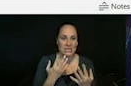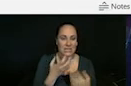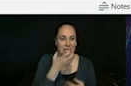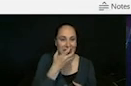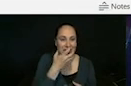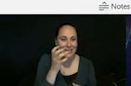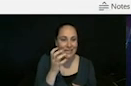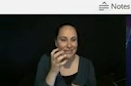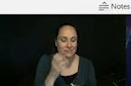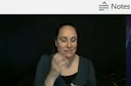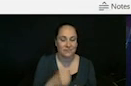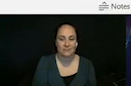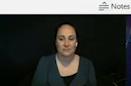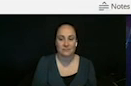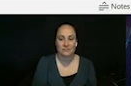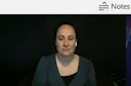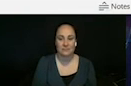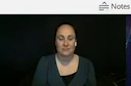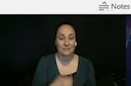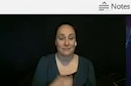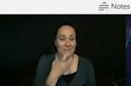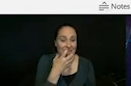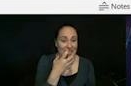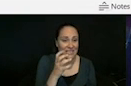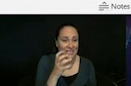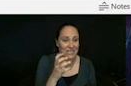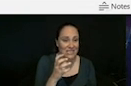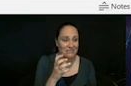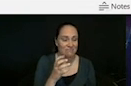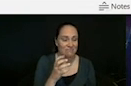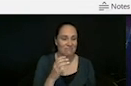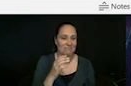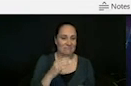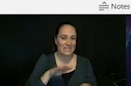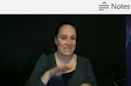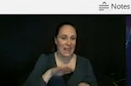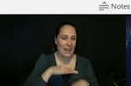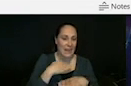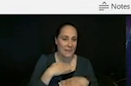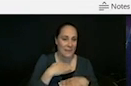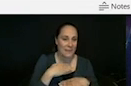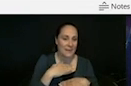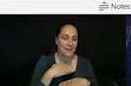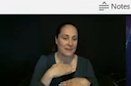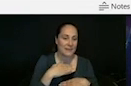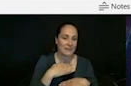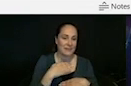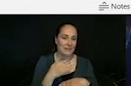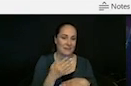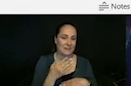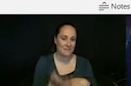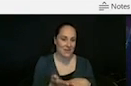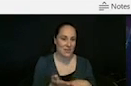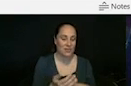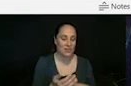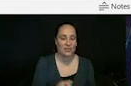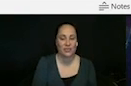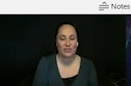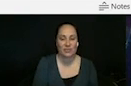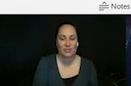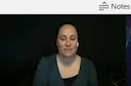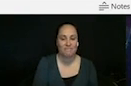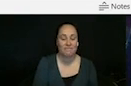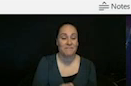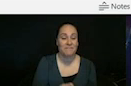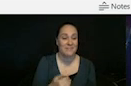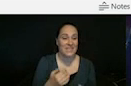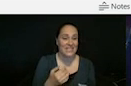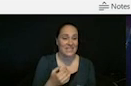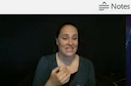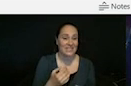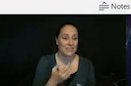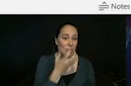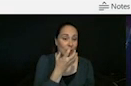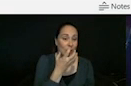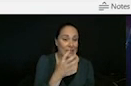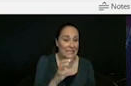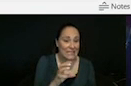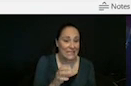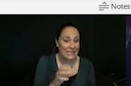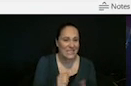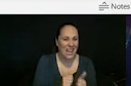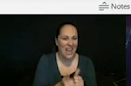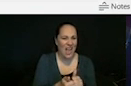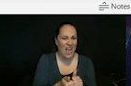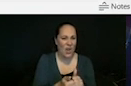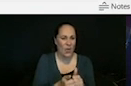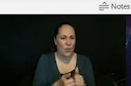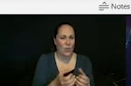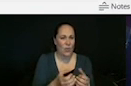is the limiting factor there. So you have to get rid of the heat. How do you get rid of the heat? In our computers, you have these little fans on the top,